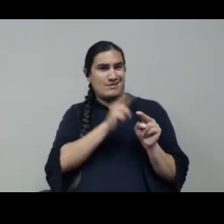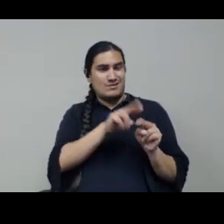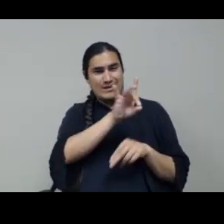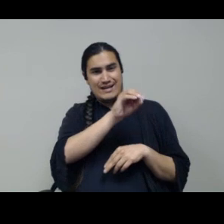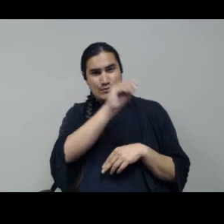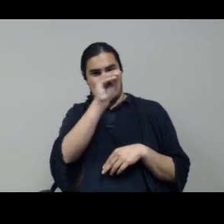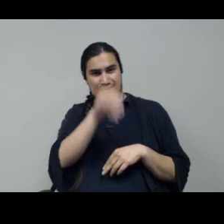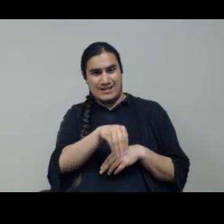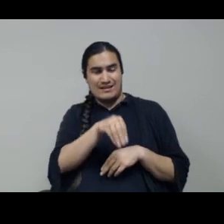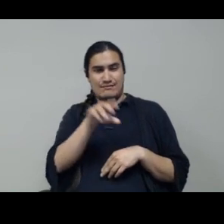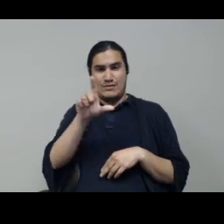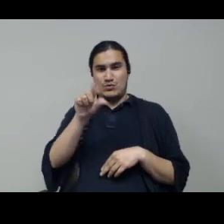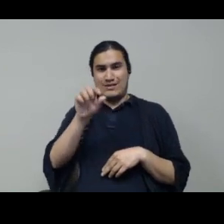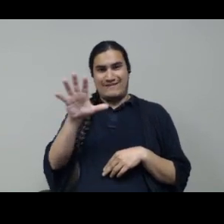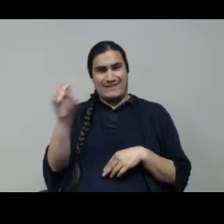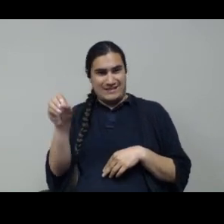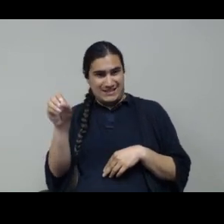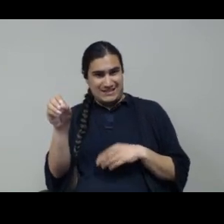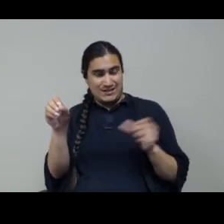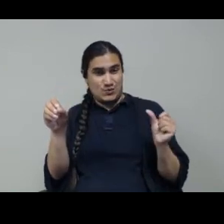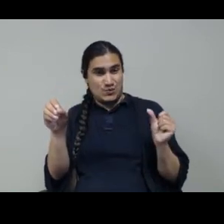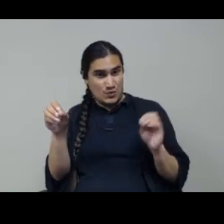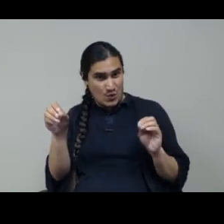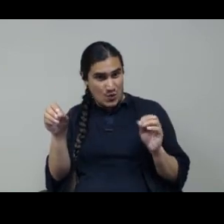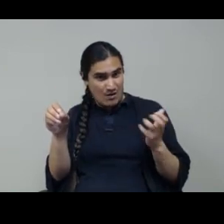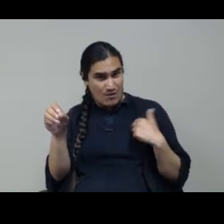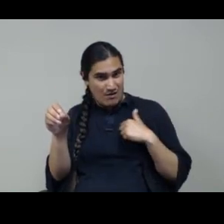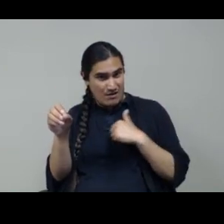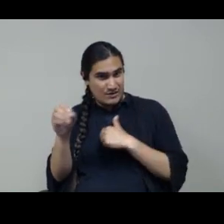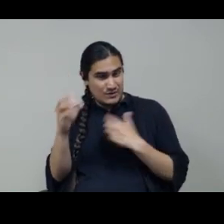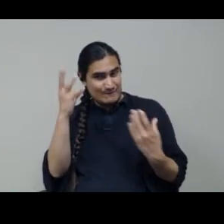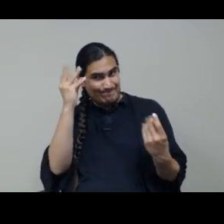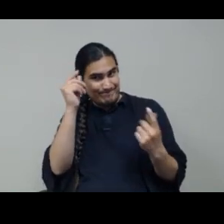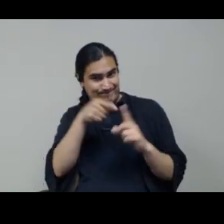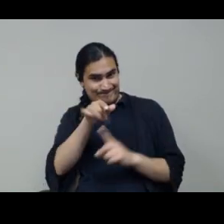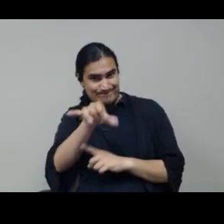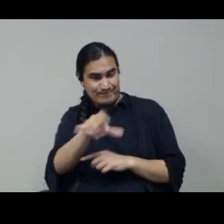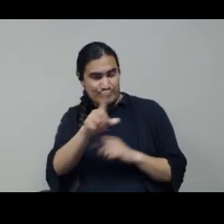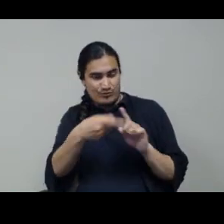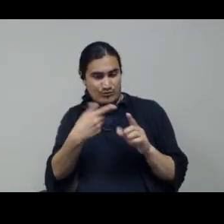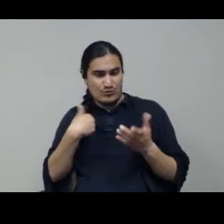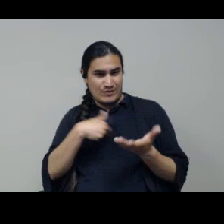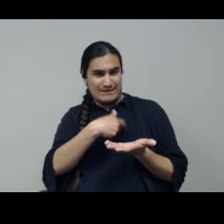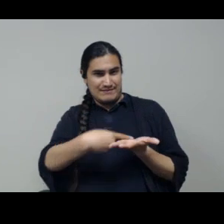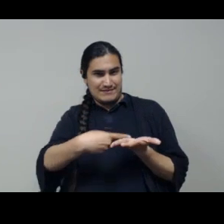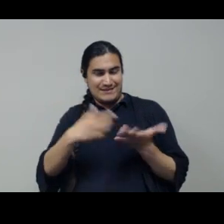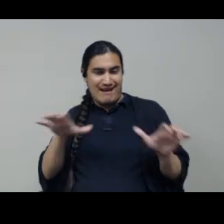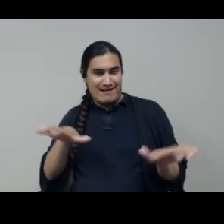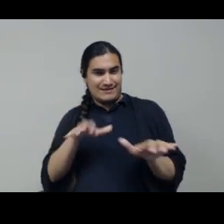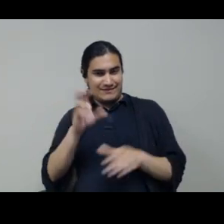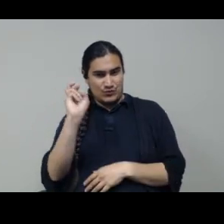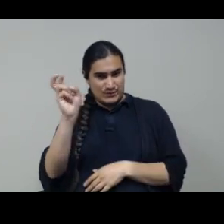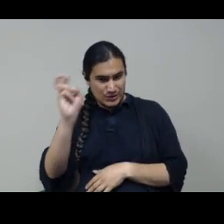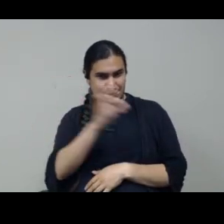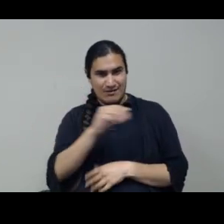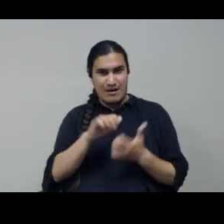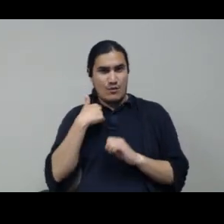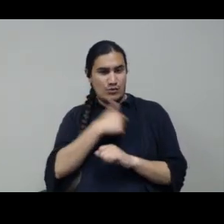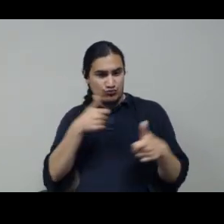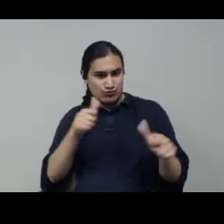2050. So I just want us to take that into account as we're talking about active transportation and how we're trying